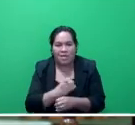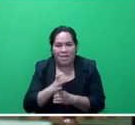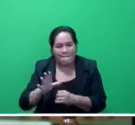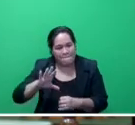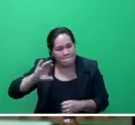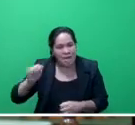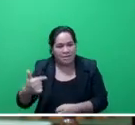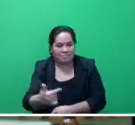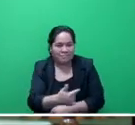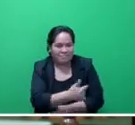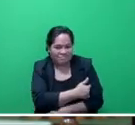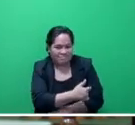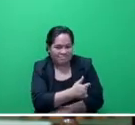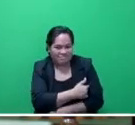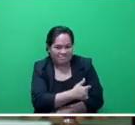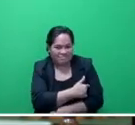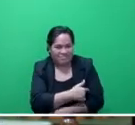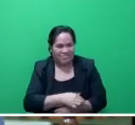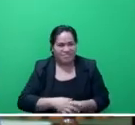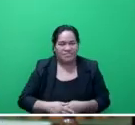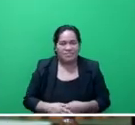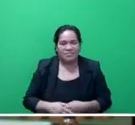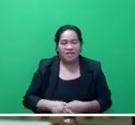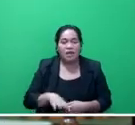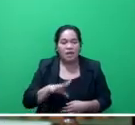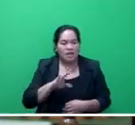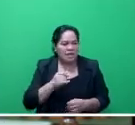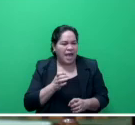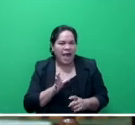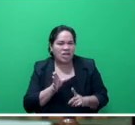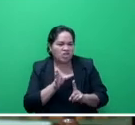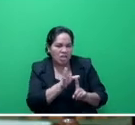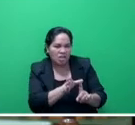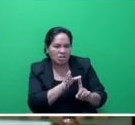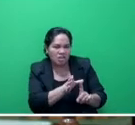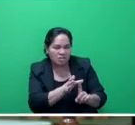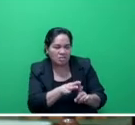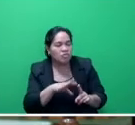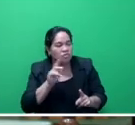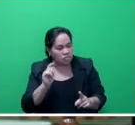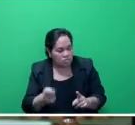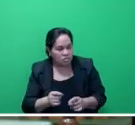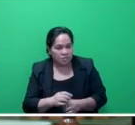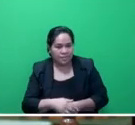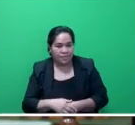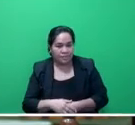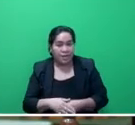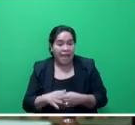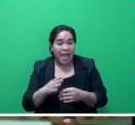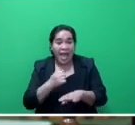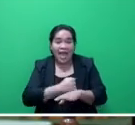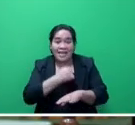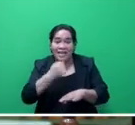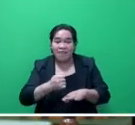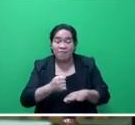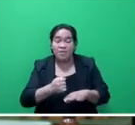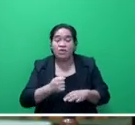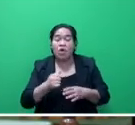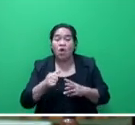required to confirm the positive test and isolation order. Mr. Speaker, sir, government will also provide household packs.